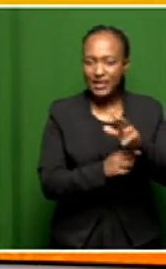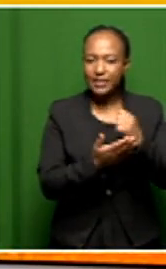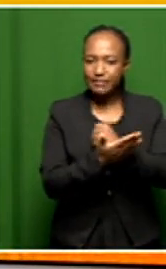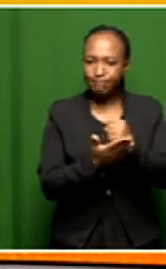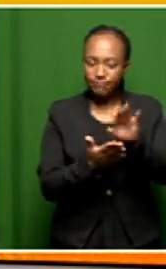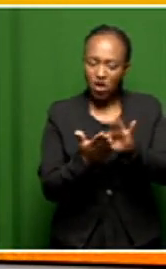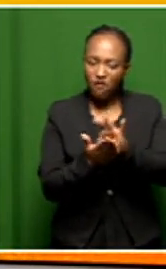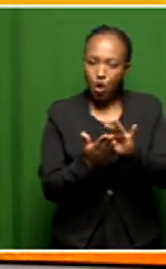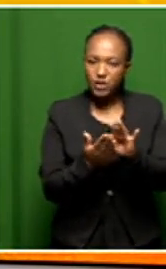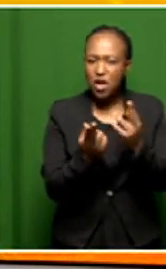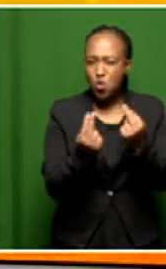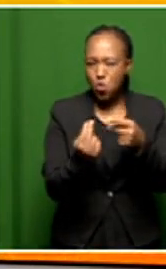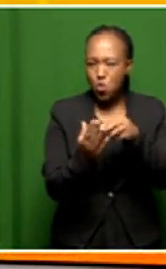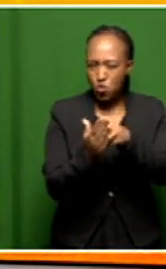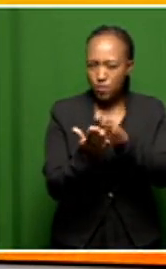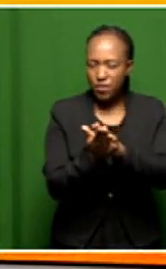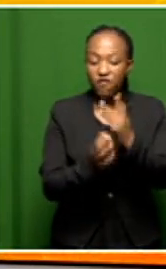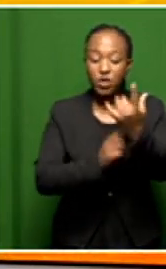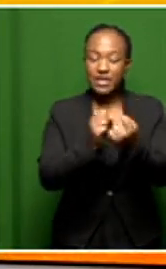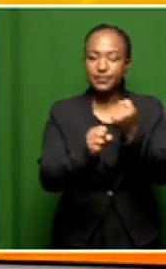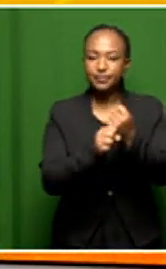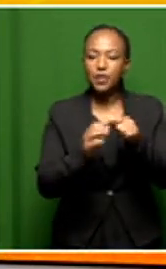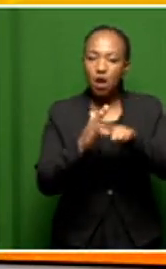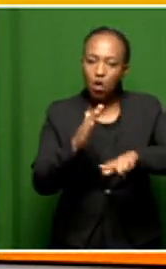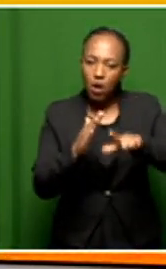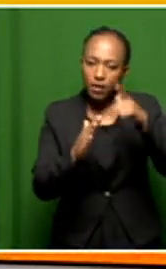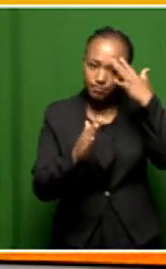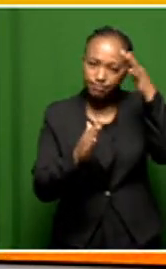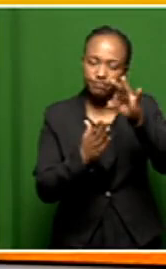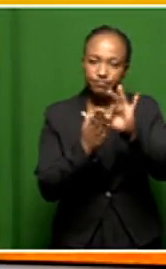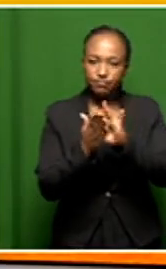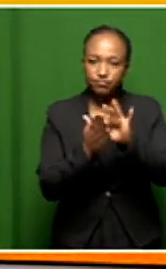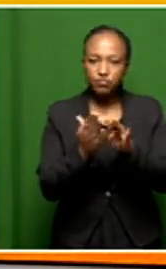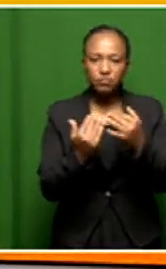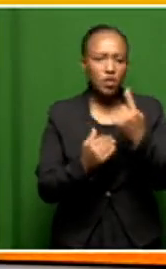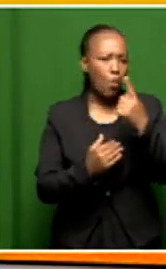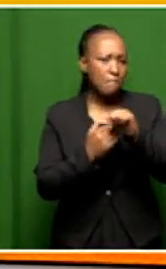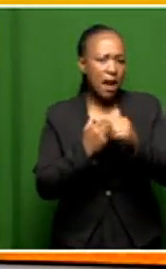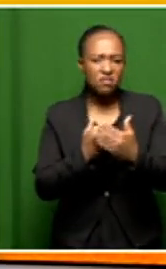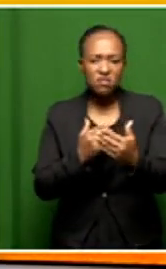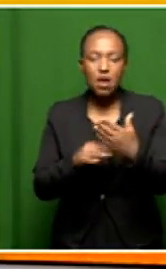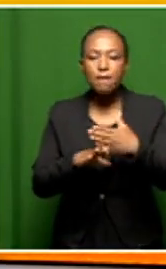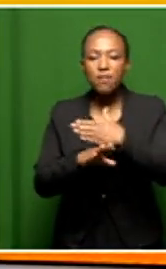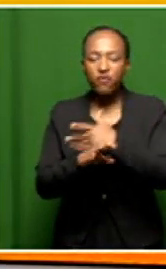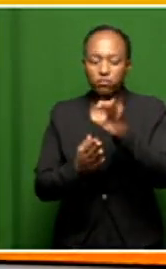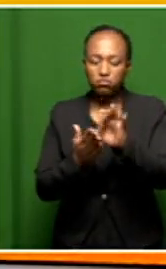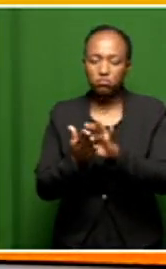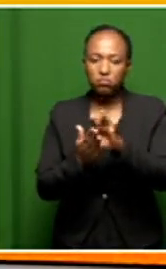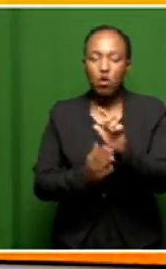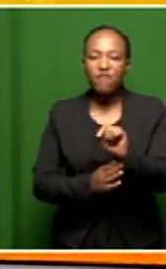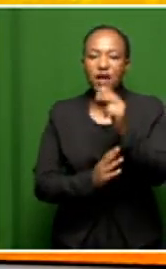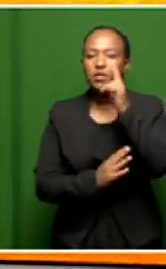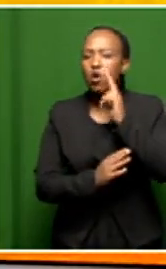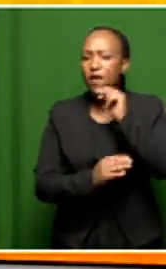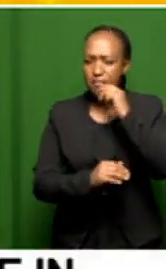433,198 new voter registrations for this year's local government elections. Now, with less than a month before the country's elections are held on the 1st